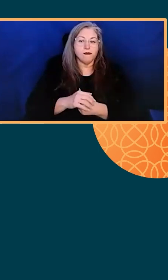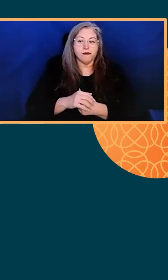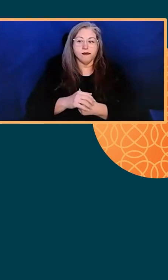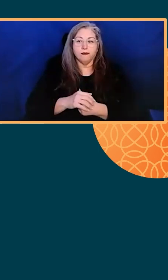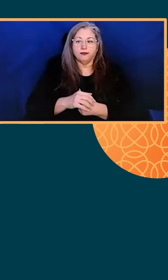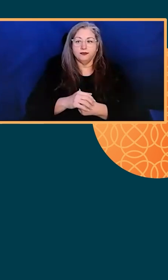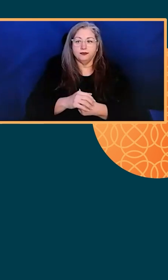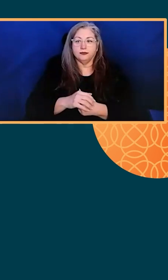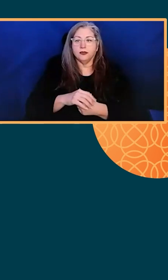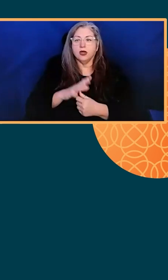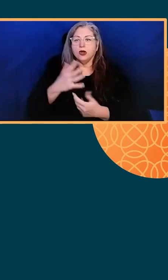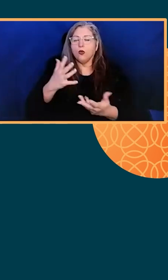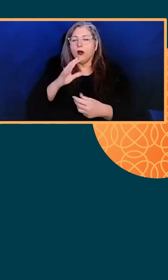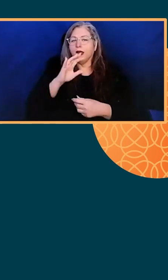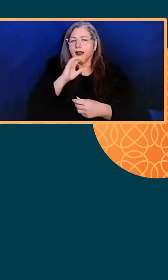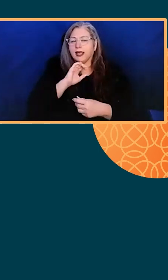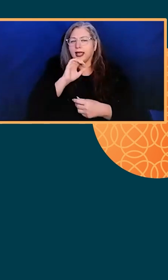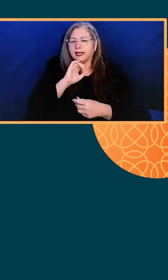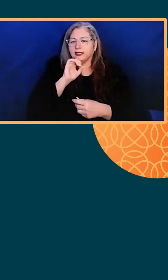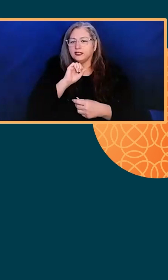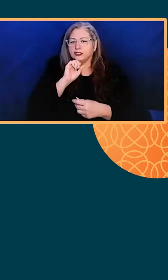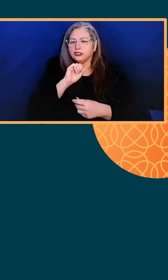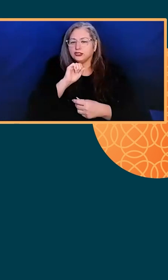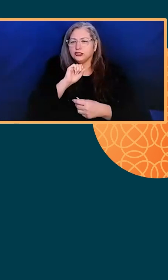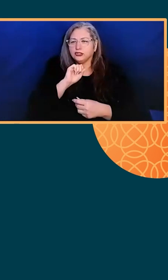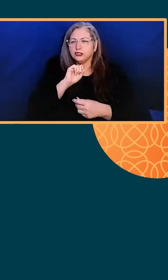what age